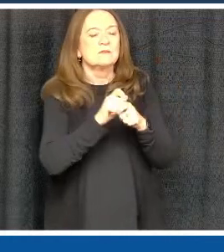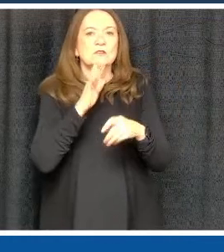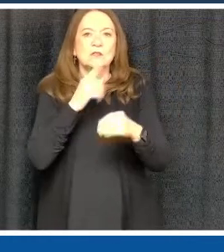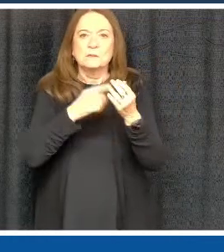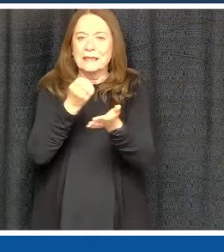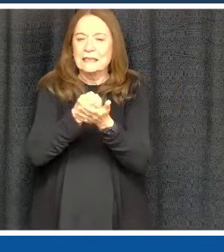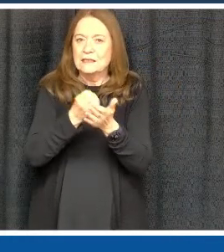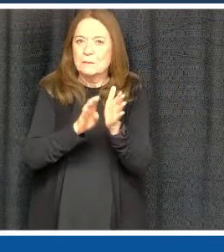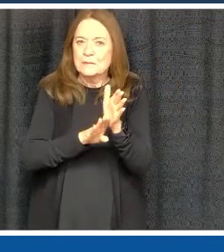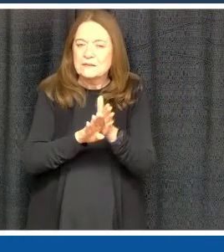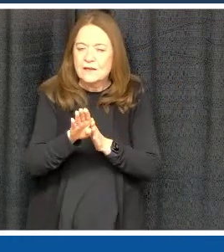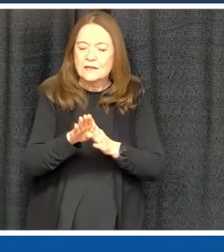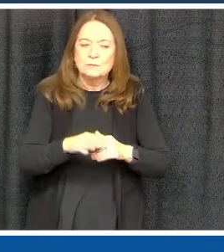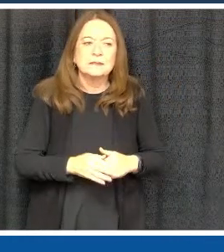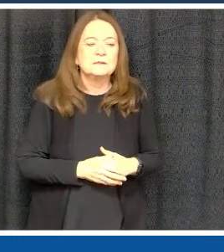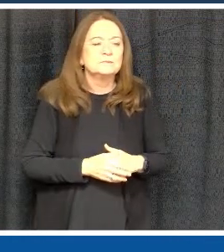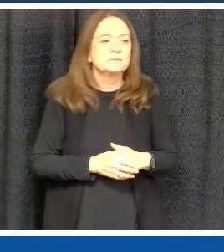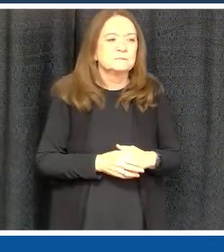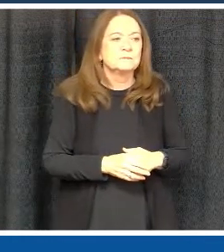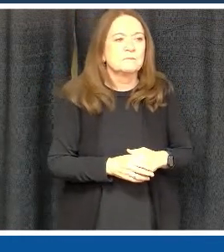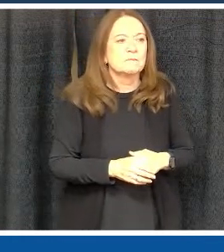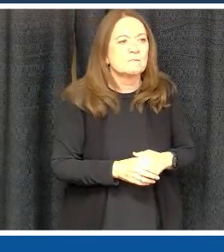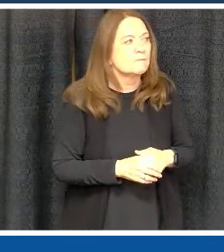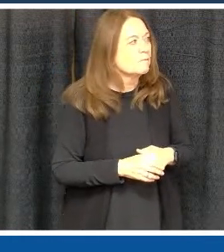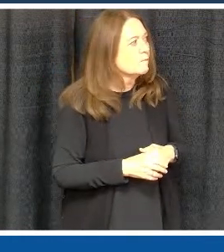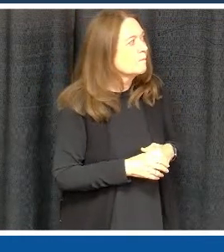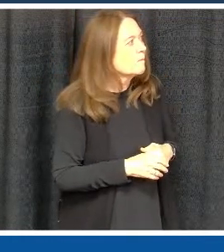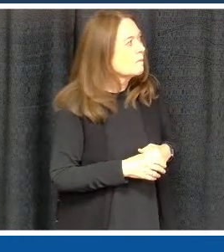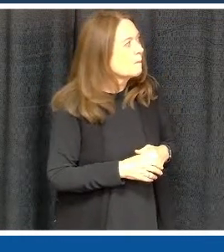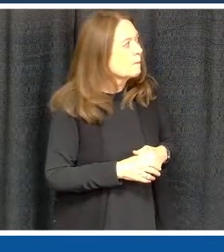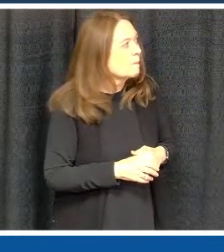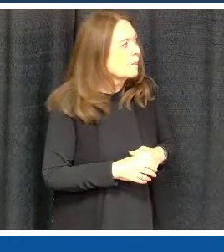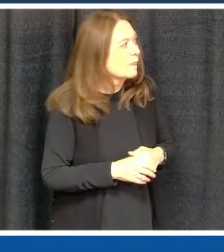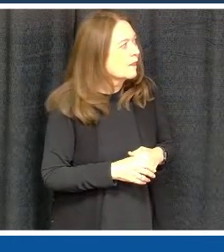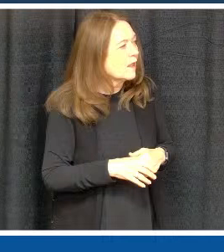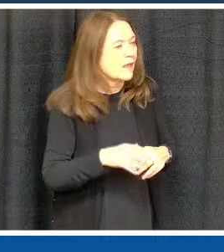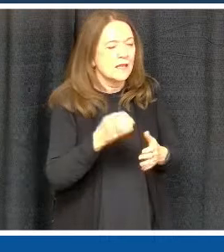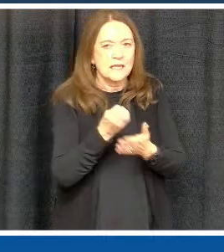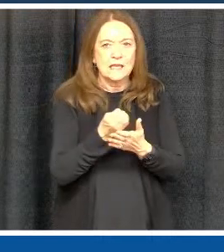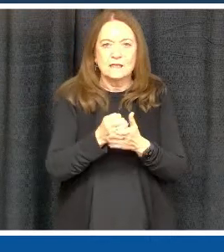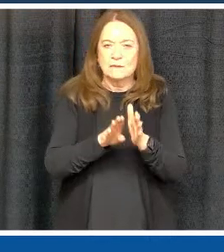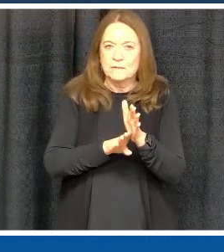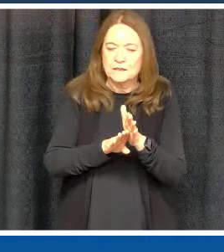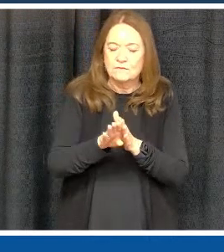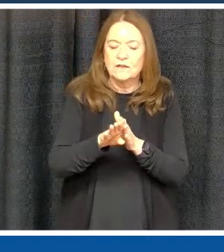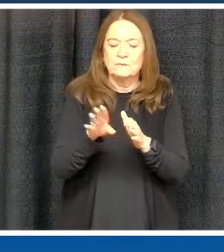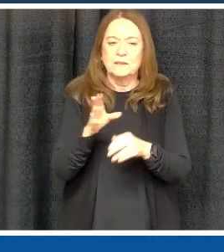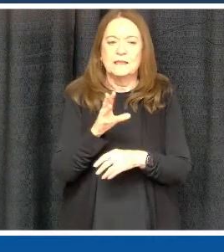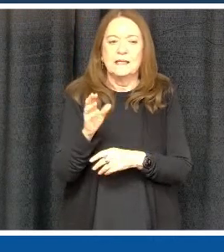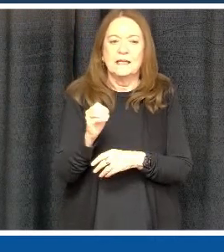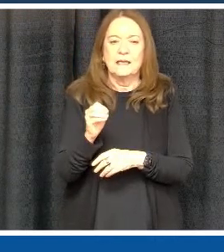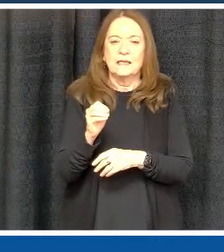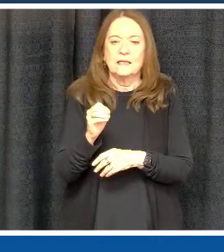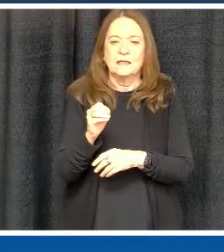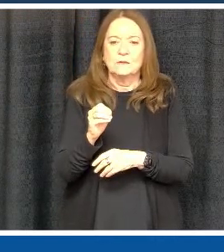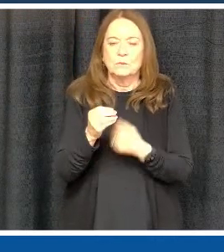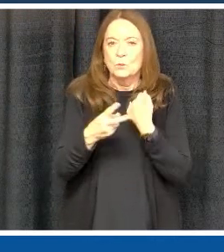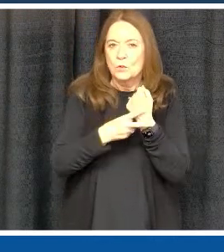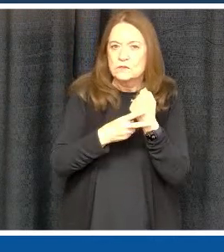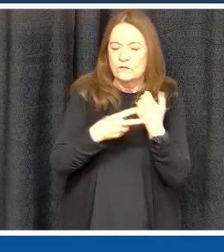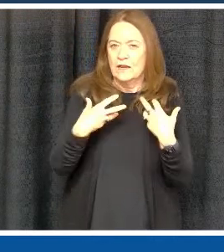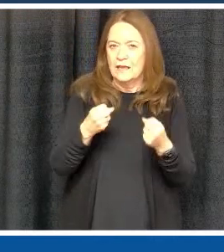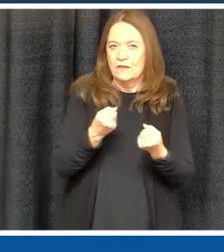economic development. Oh, there we go. Economic development, as well as preservation of health,